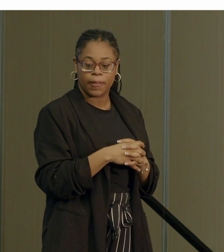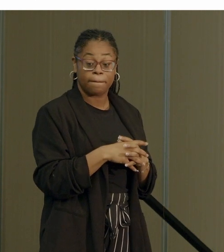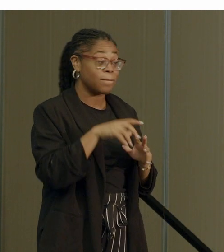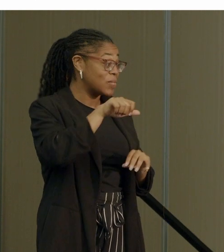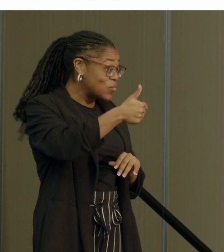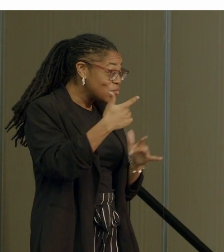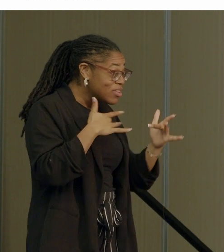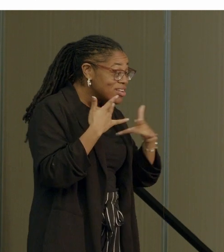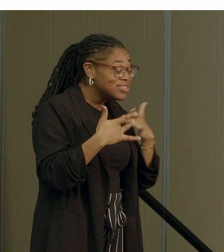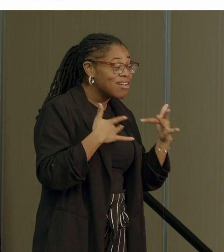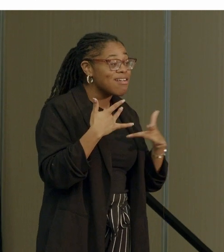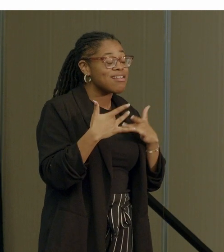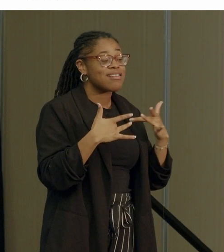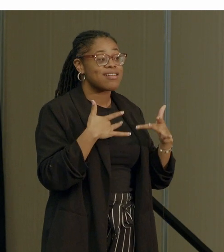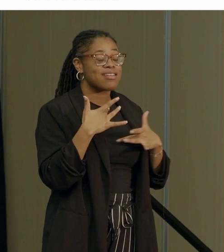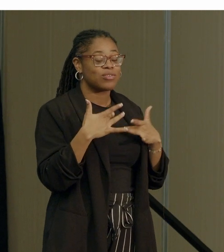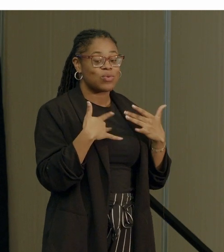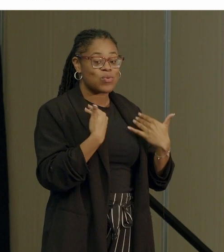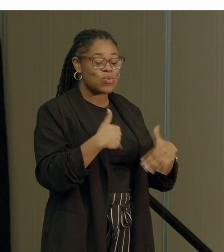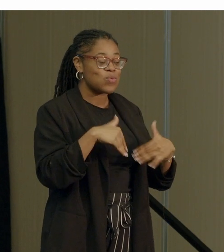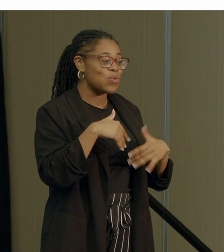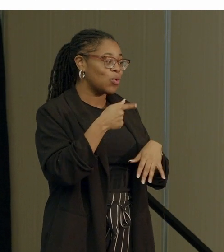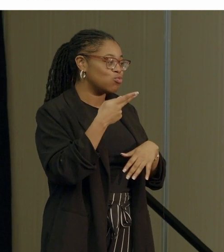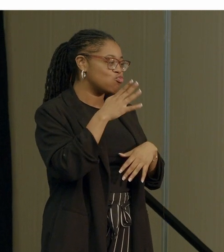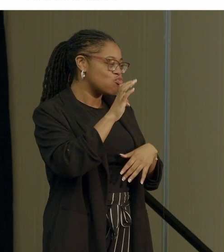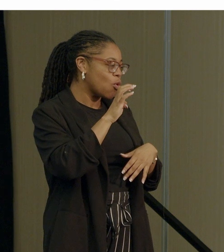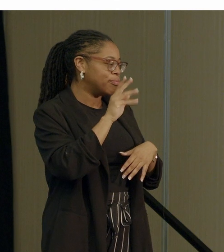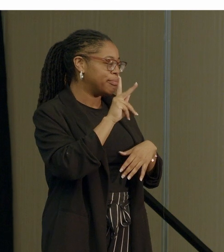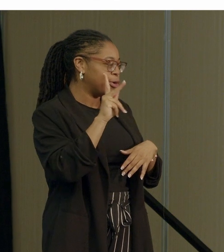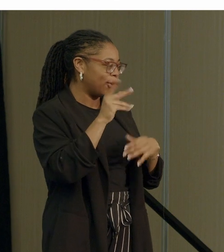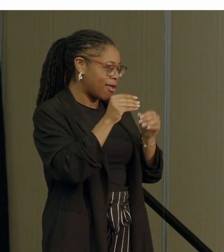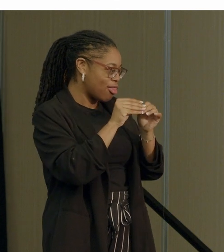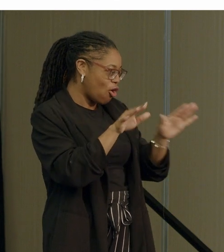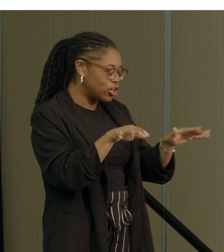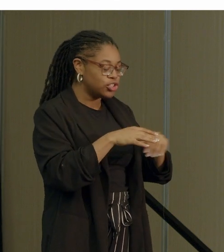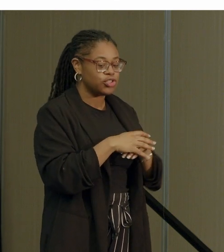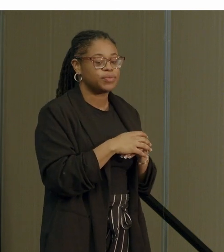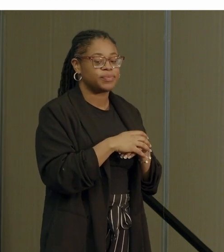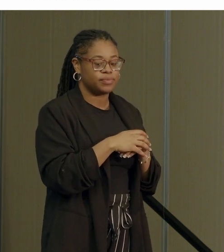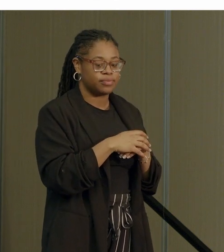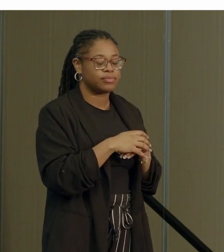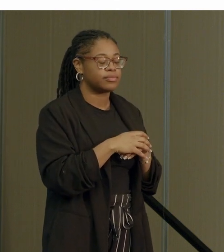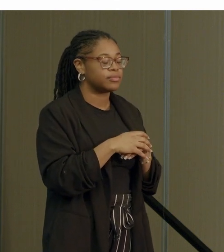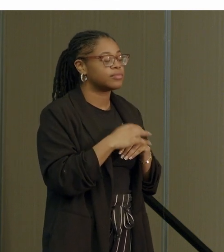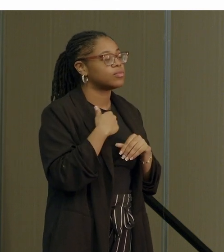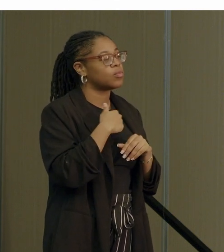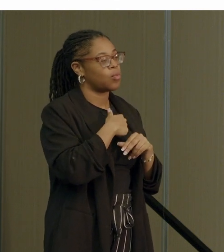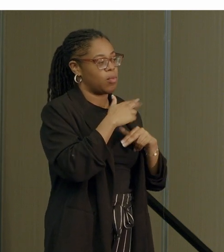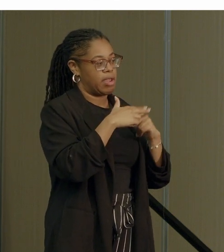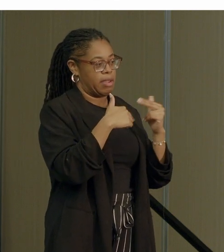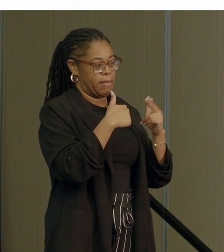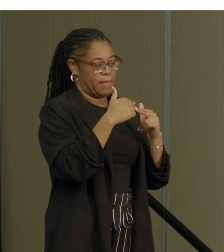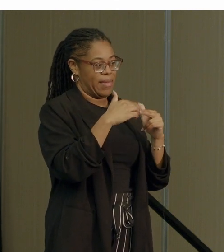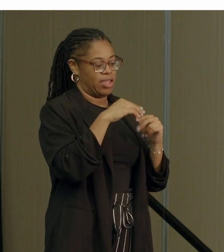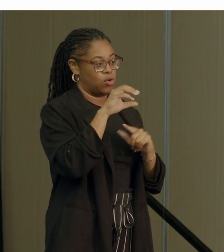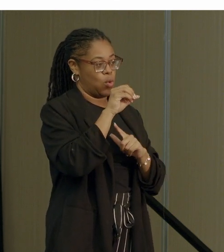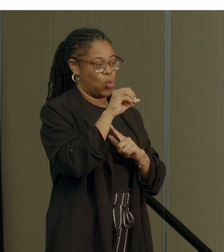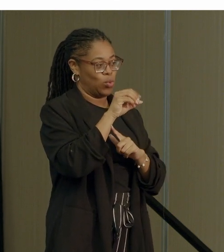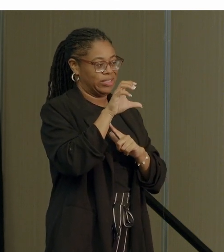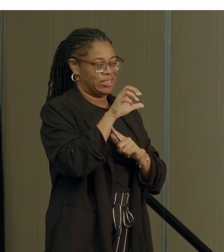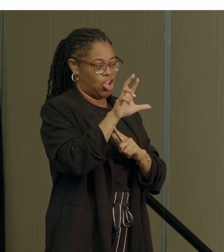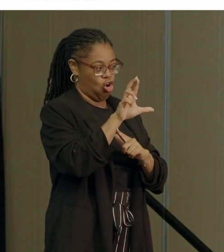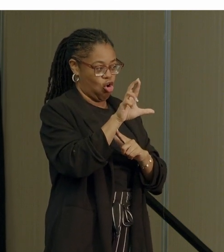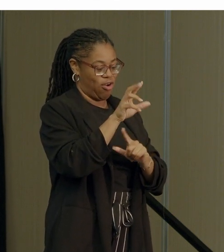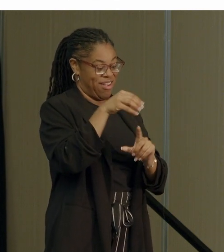Another exciting Chromebook launch is we built on-device OCR into